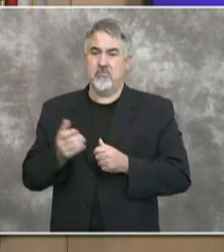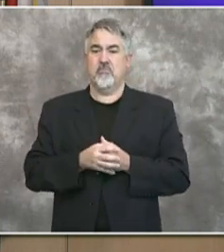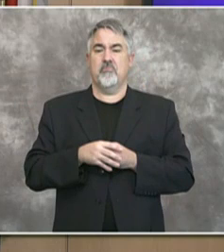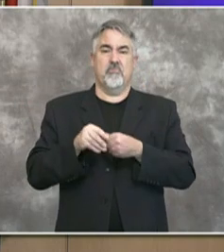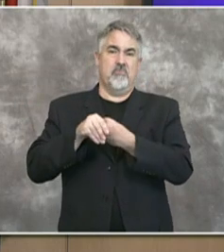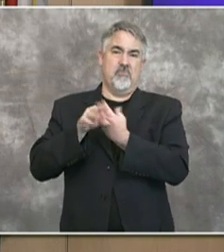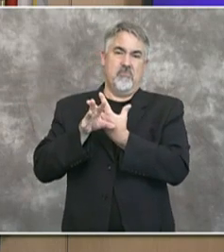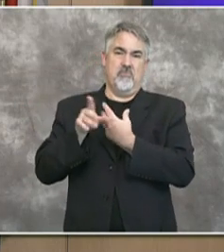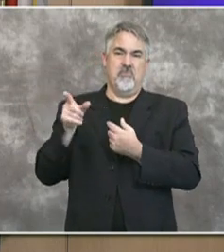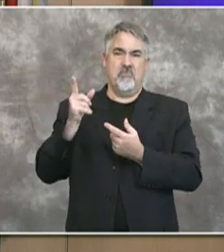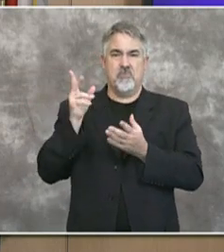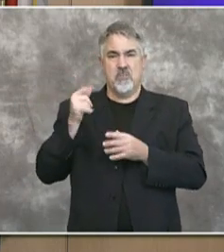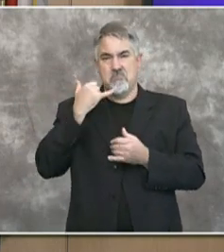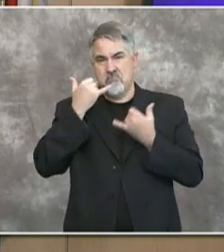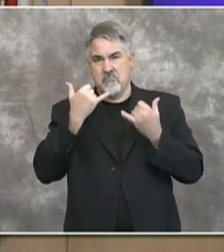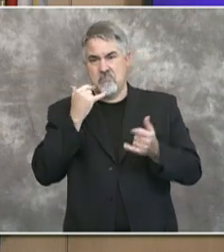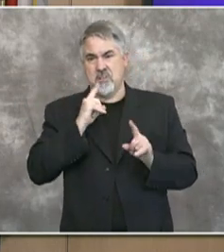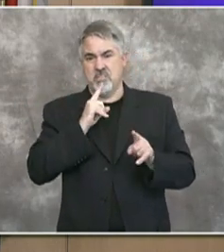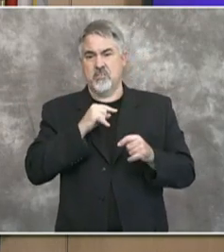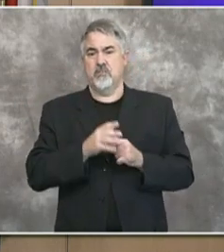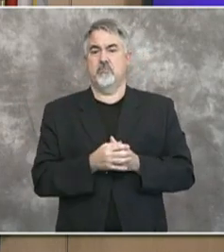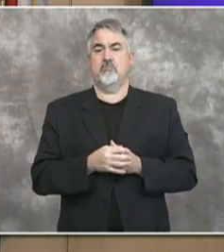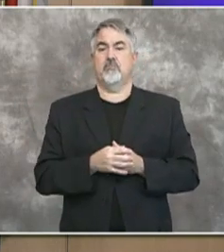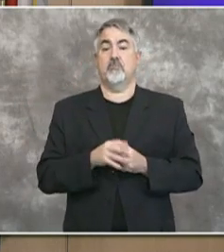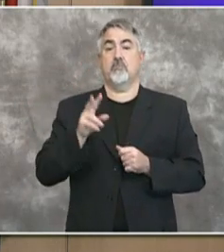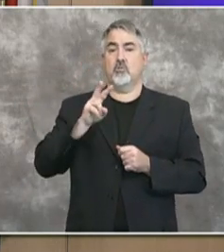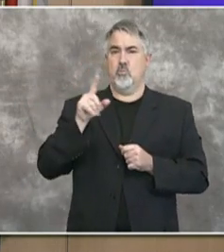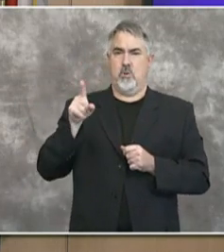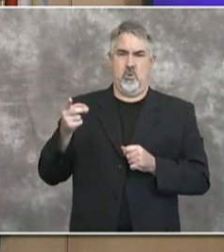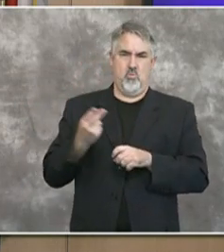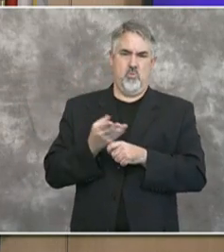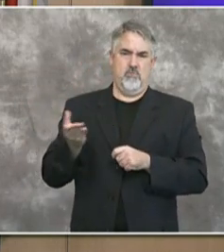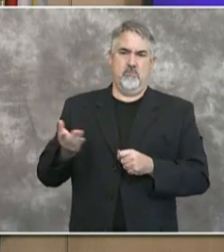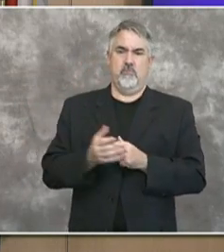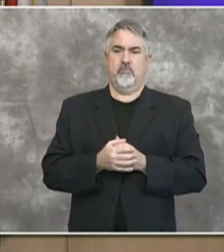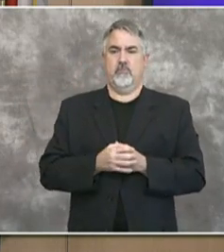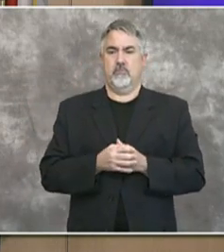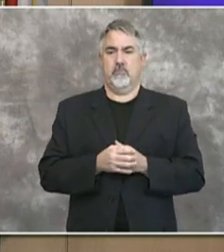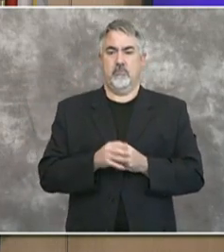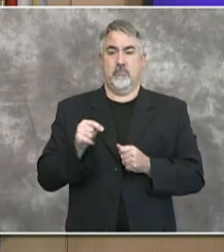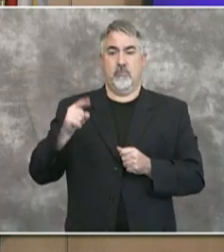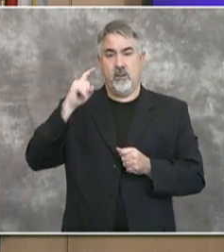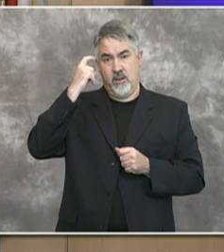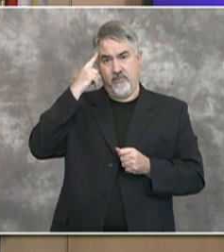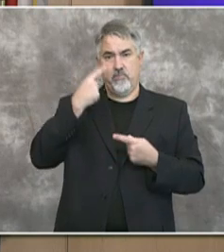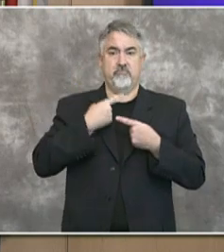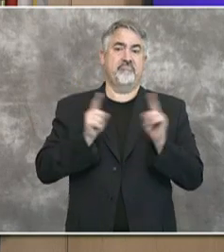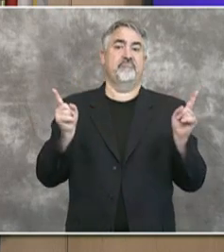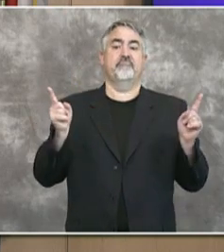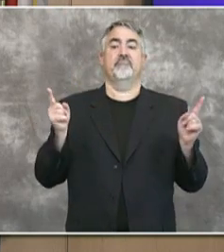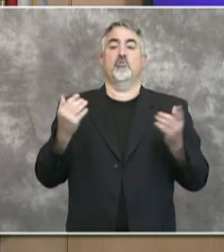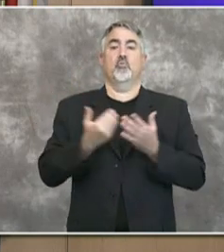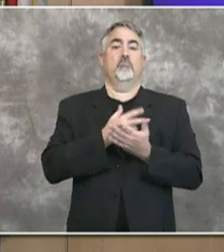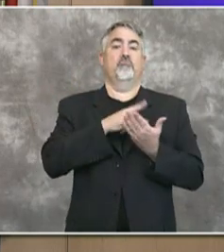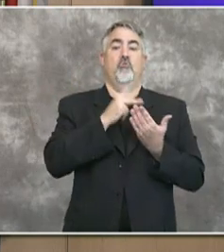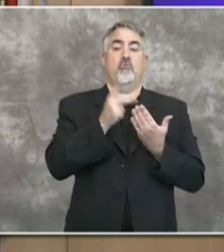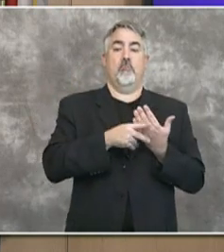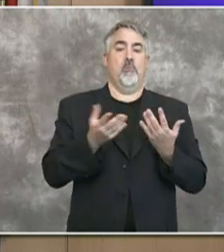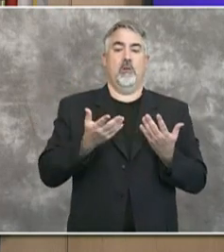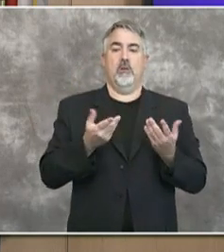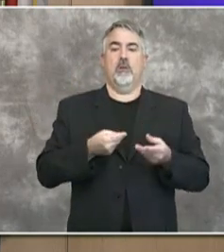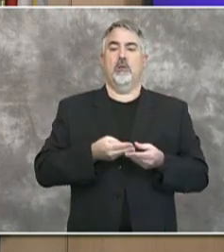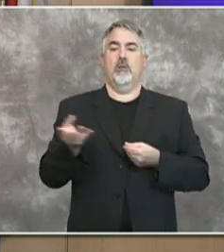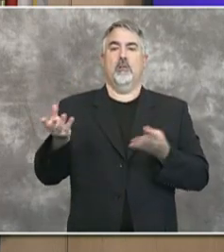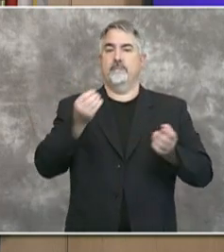And speaking of 211, we know that the governor today in his press conference announced a new program today to deliver meals to